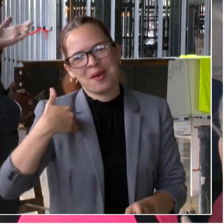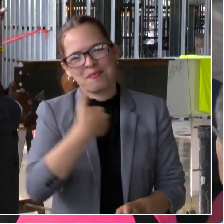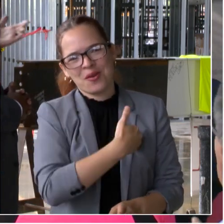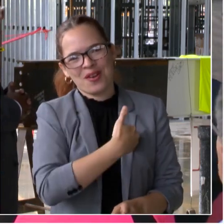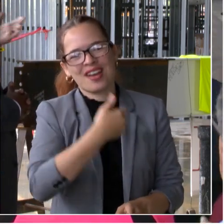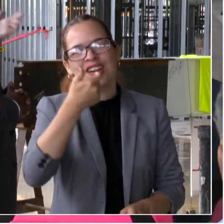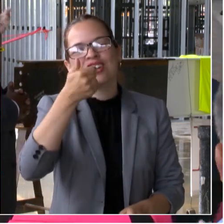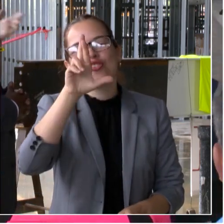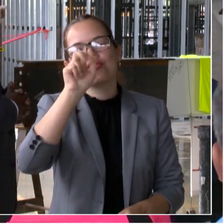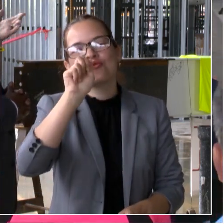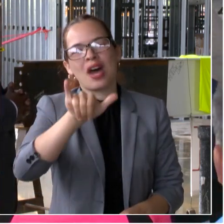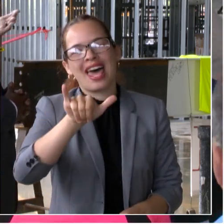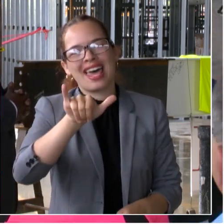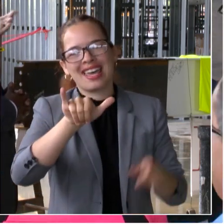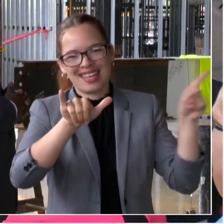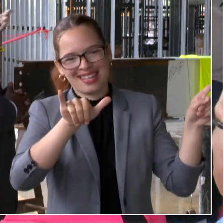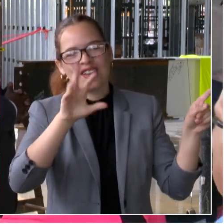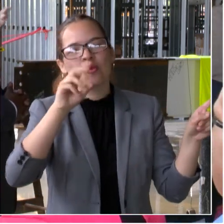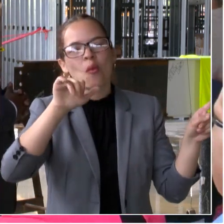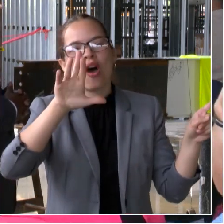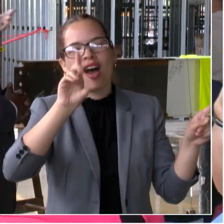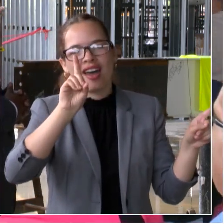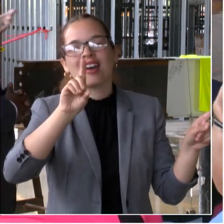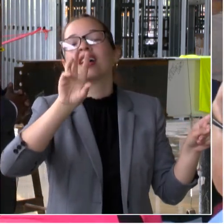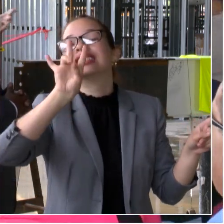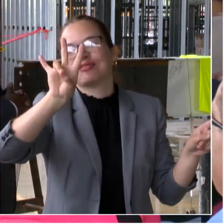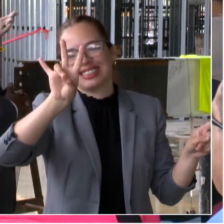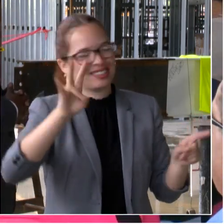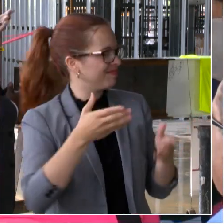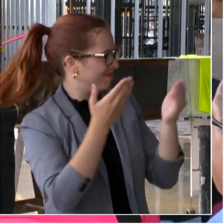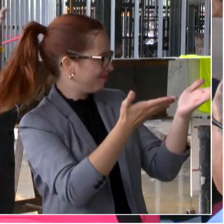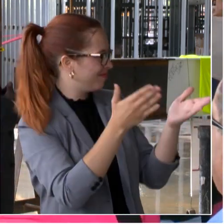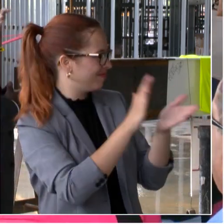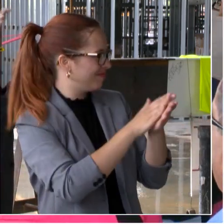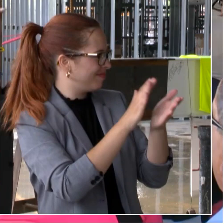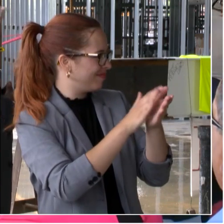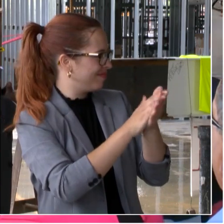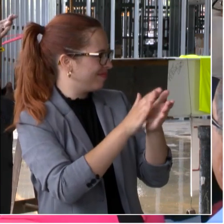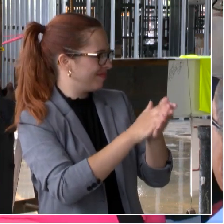Now we will have remarks from I'm going to just call him Cousin Vincent.